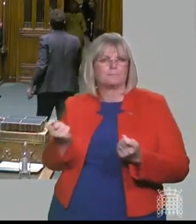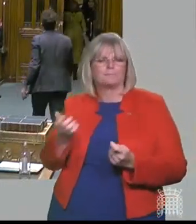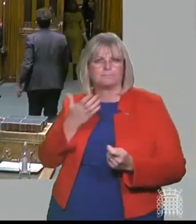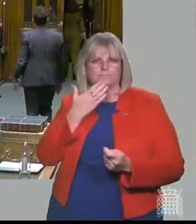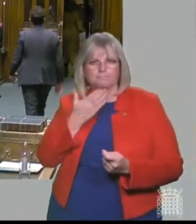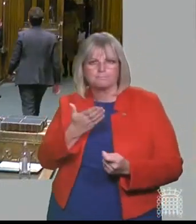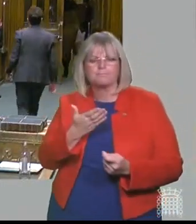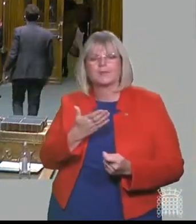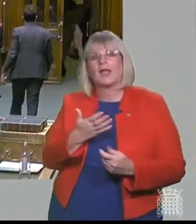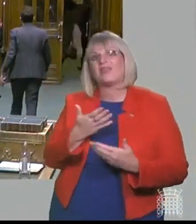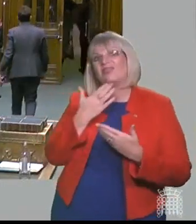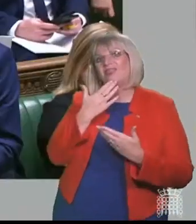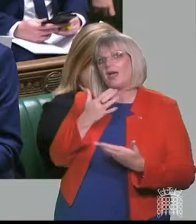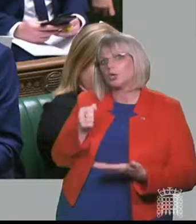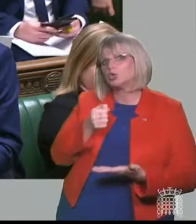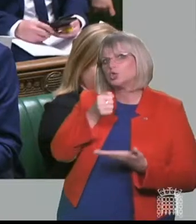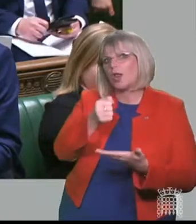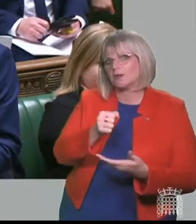redactions?